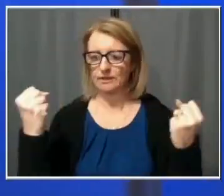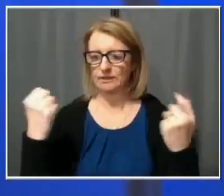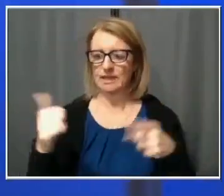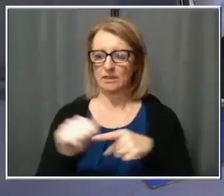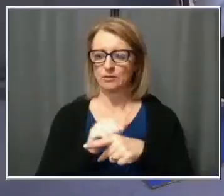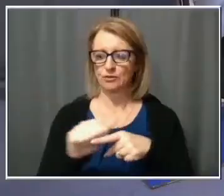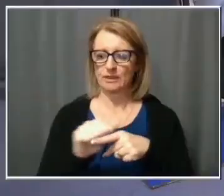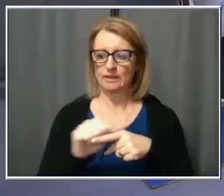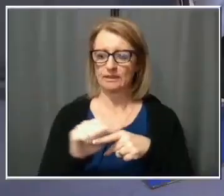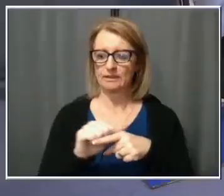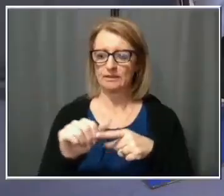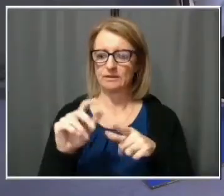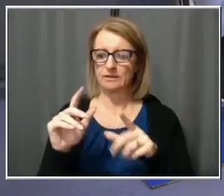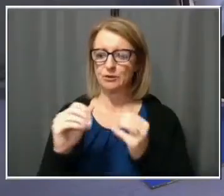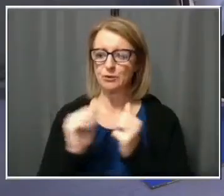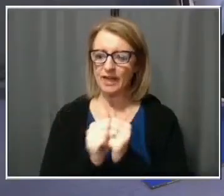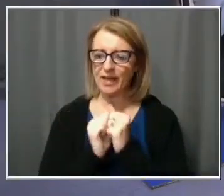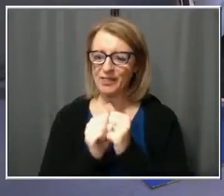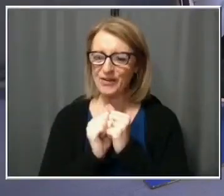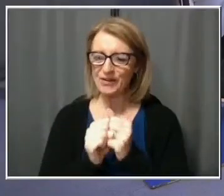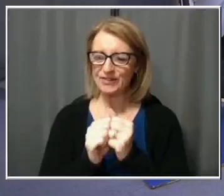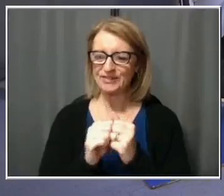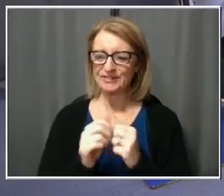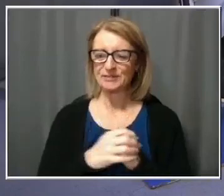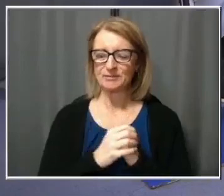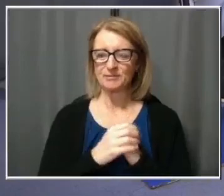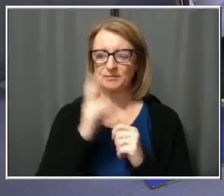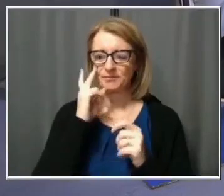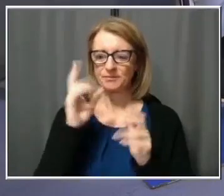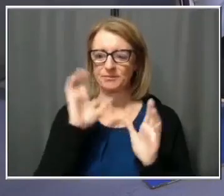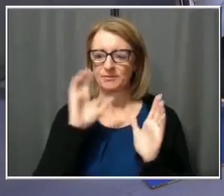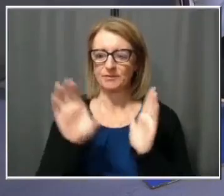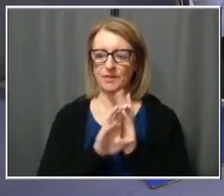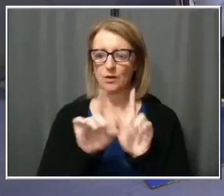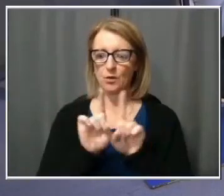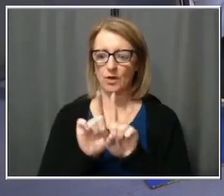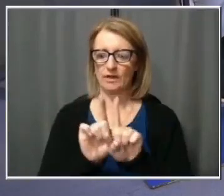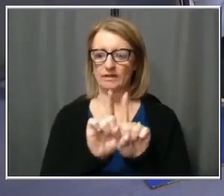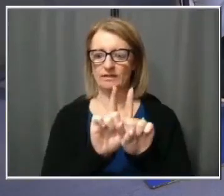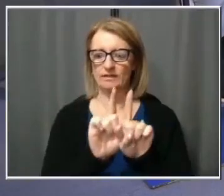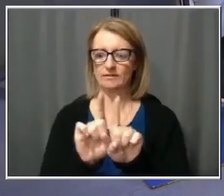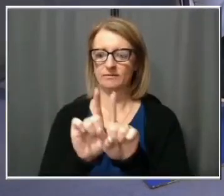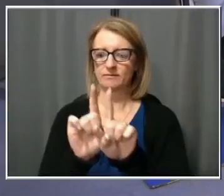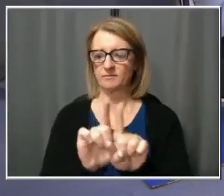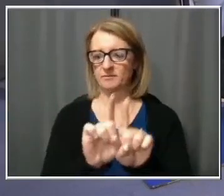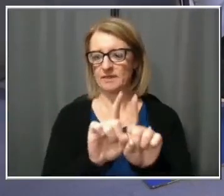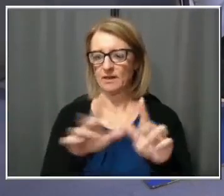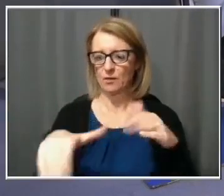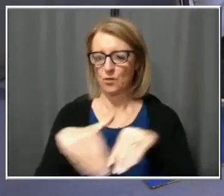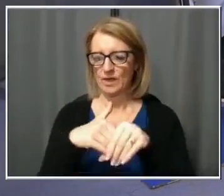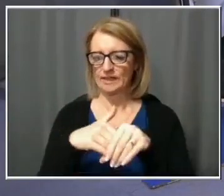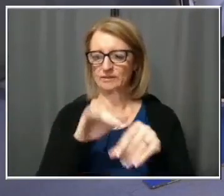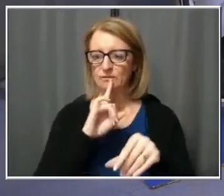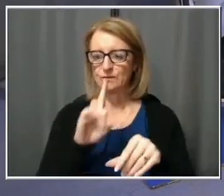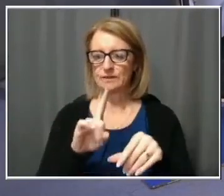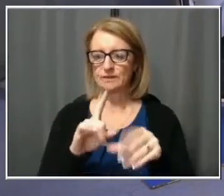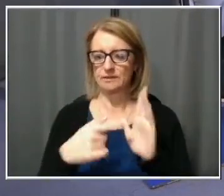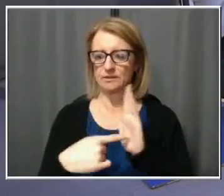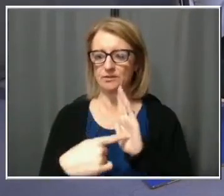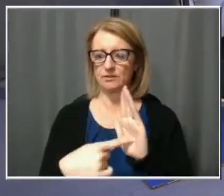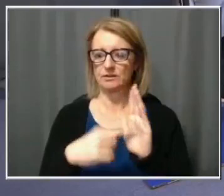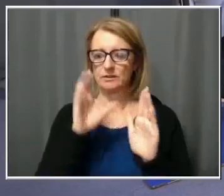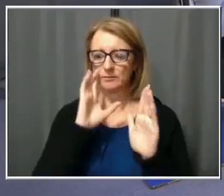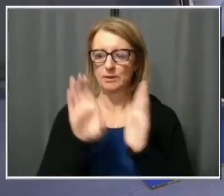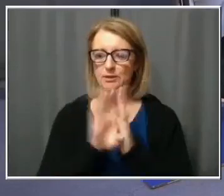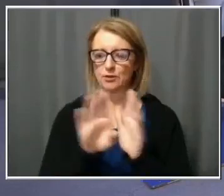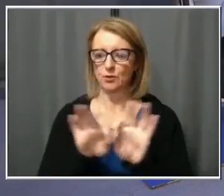together. Together, that's so fantastic. And seeing that photo of him walking you down the aisle, I mean, it just shows, it says a picture worth